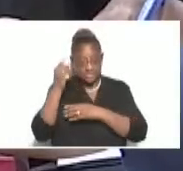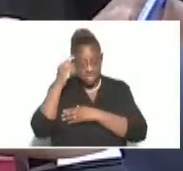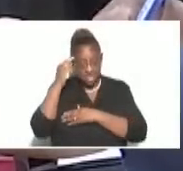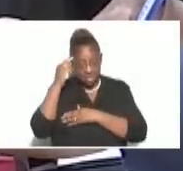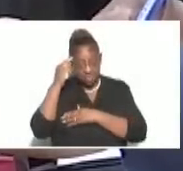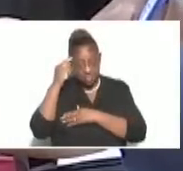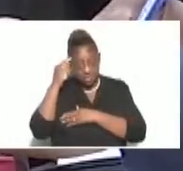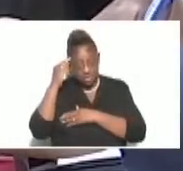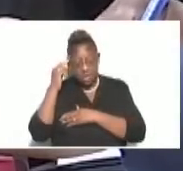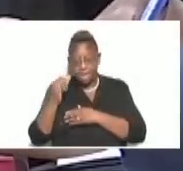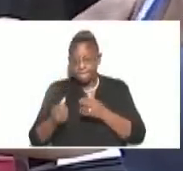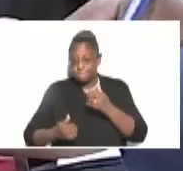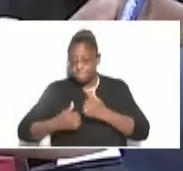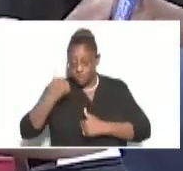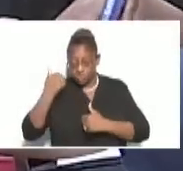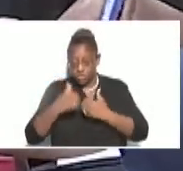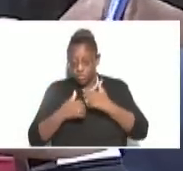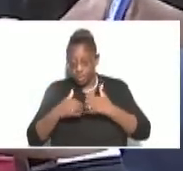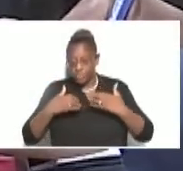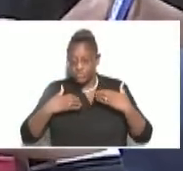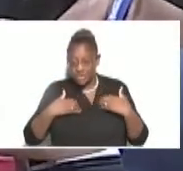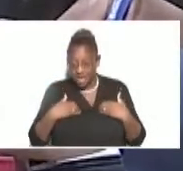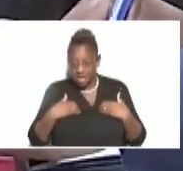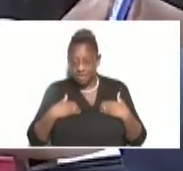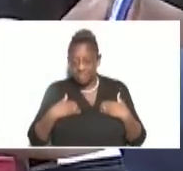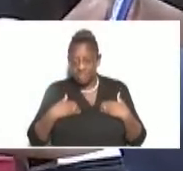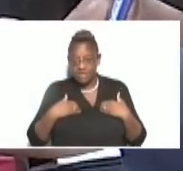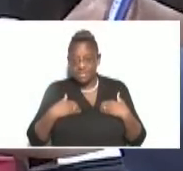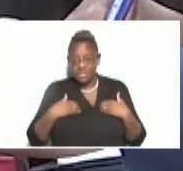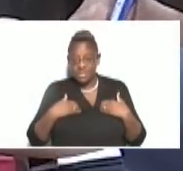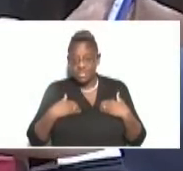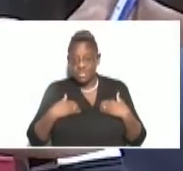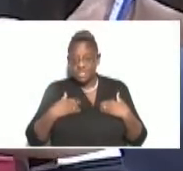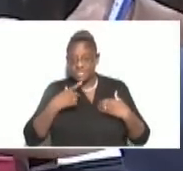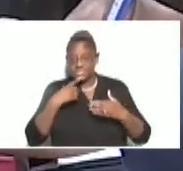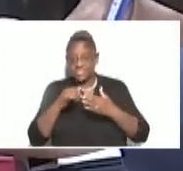we have come from him. Because he's talking to the unions